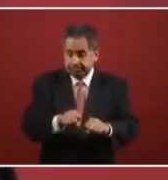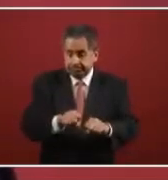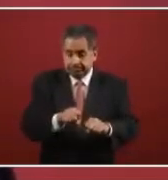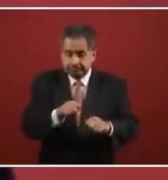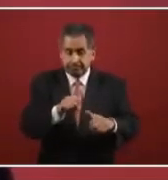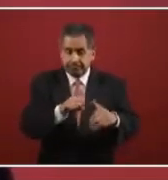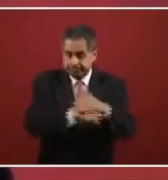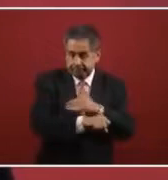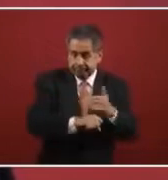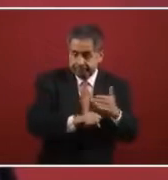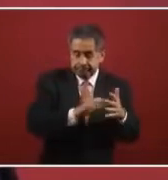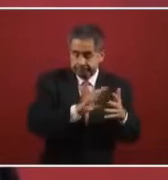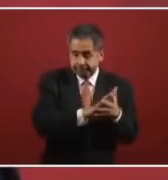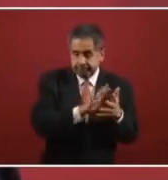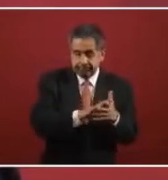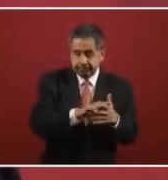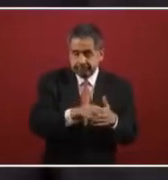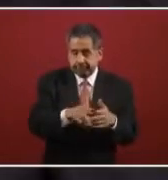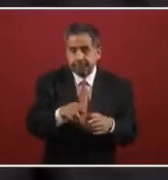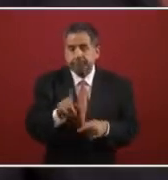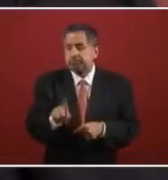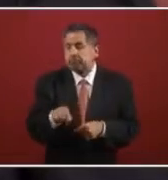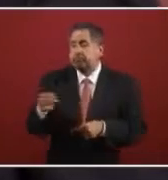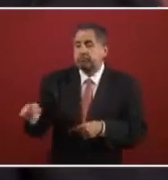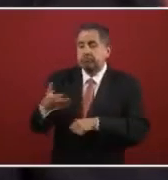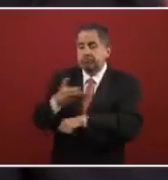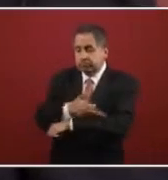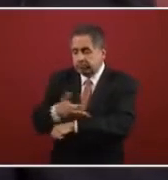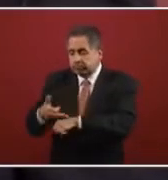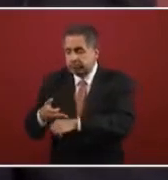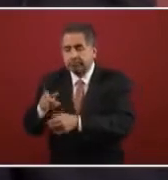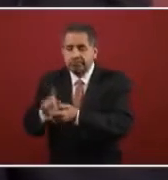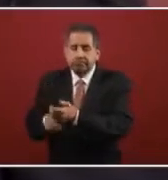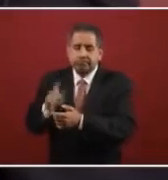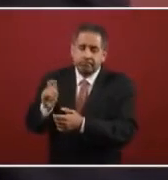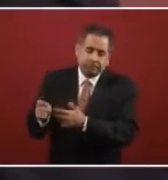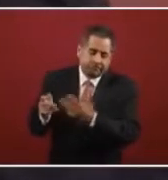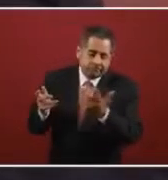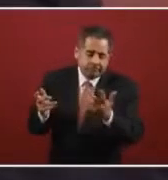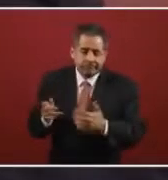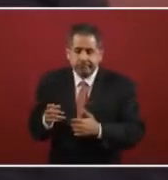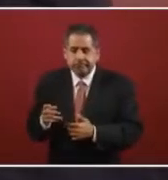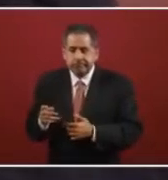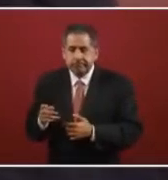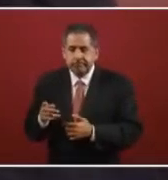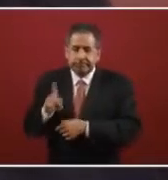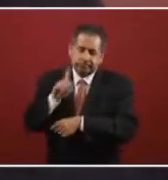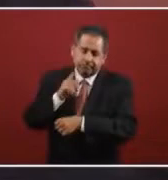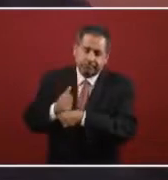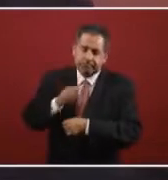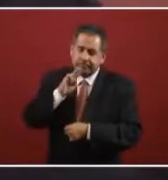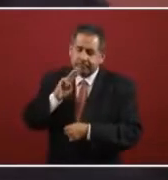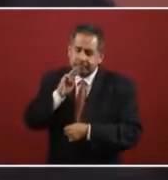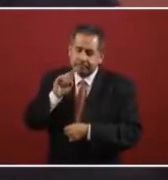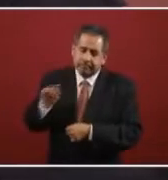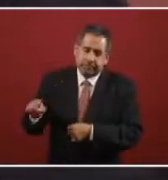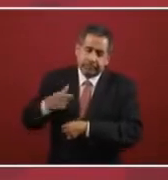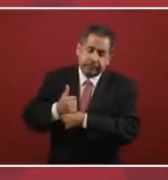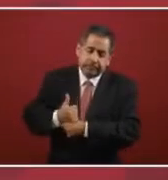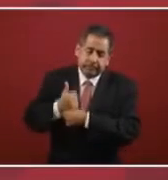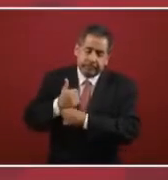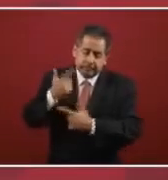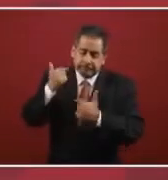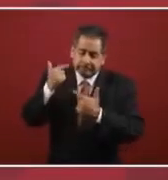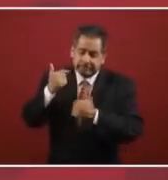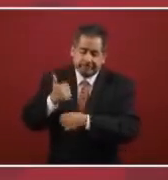robo de dedicating combustible, themselves to y stealing gas, familiares, y and sobre the todo family, las sufridas the madres, mothers that are